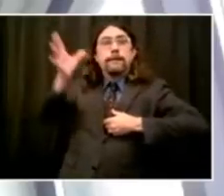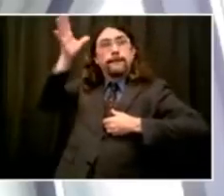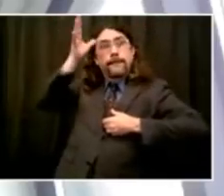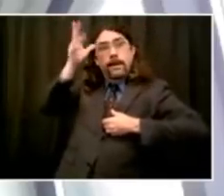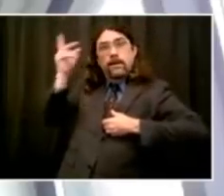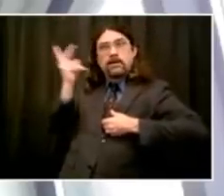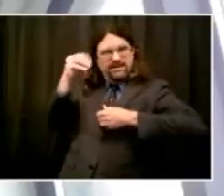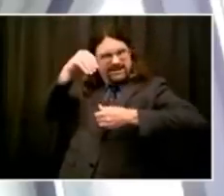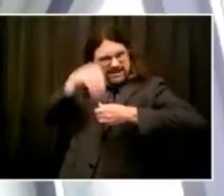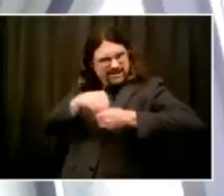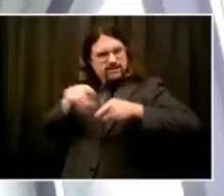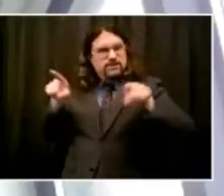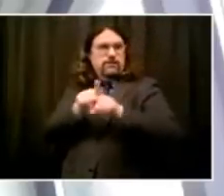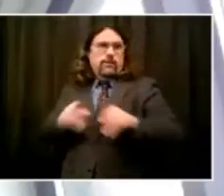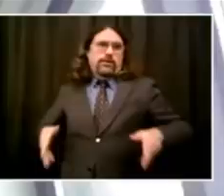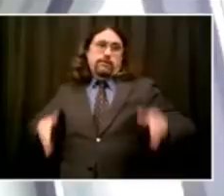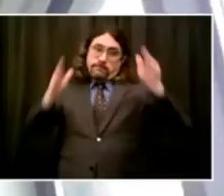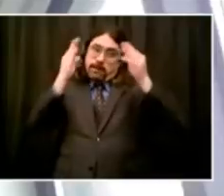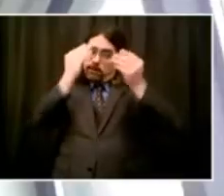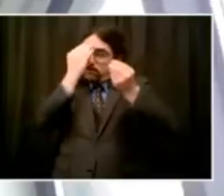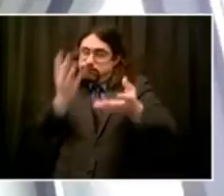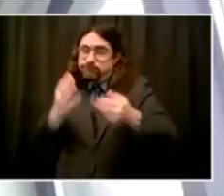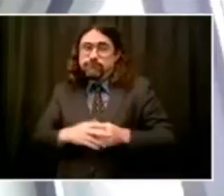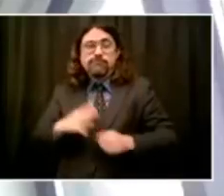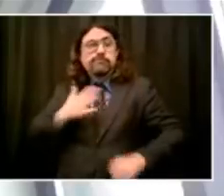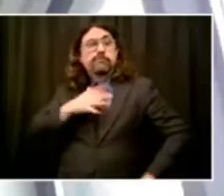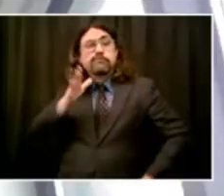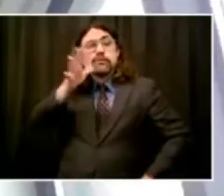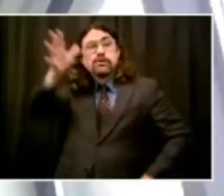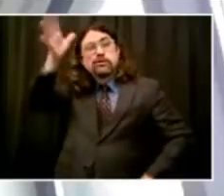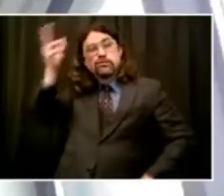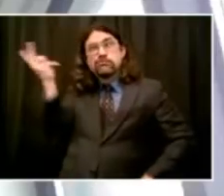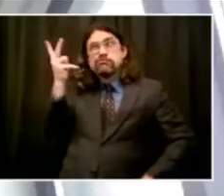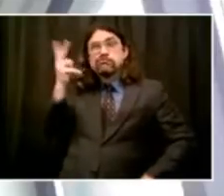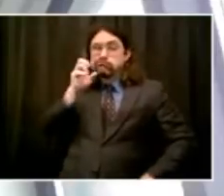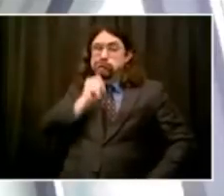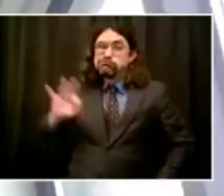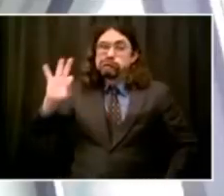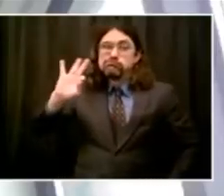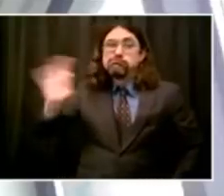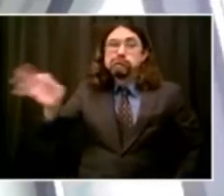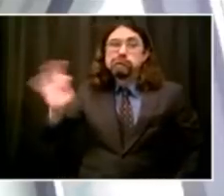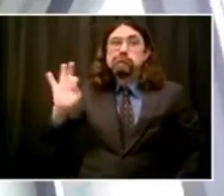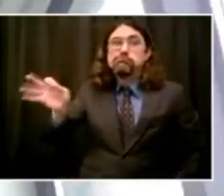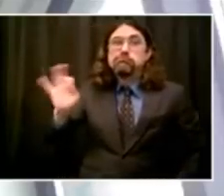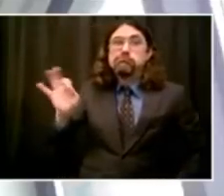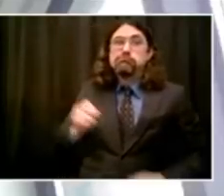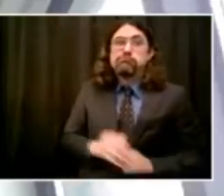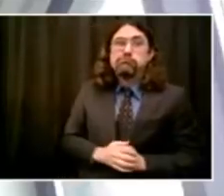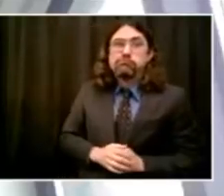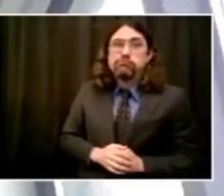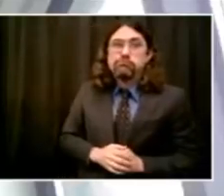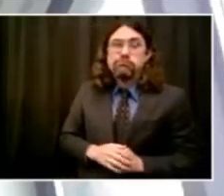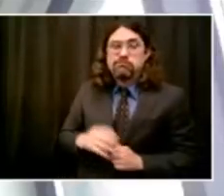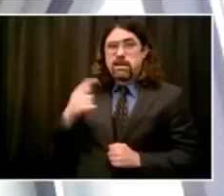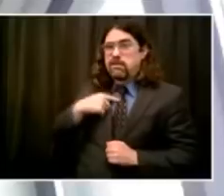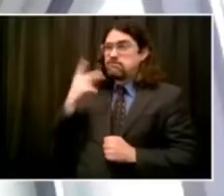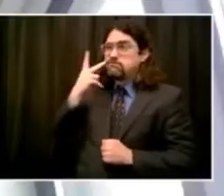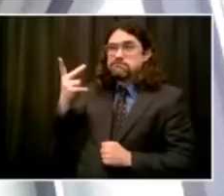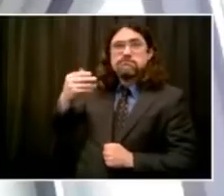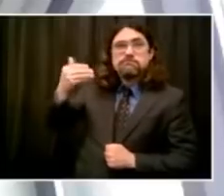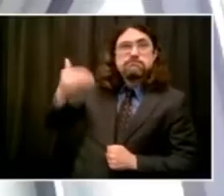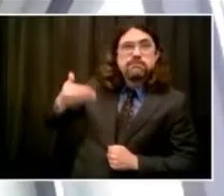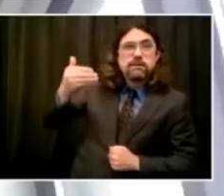physician in the hospital or in the clinic where people are sent to skilled nursing facilities or adult care